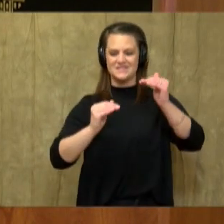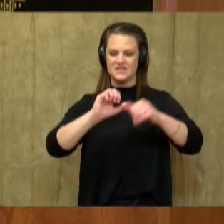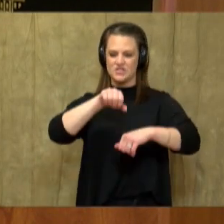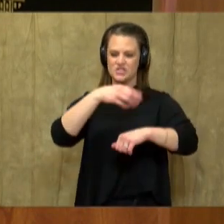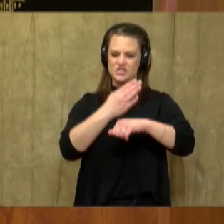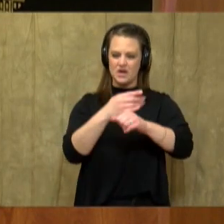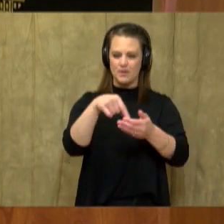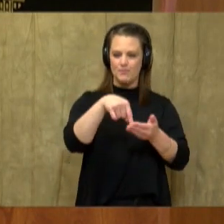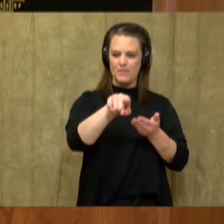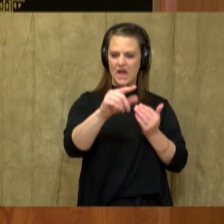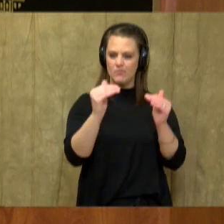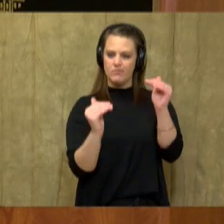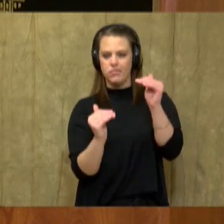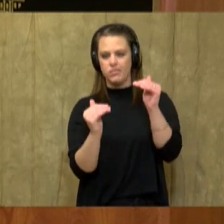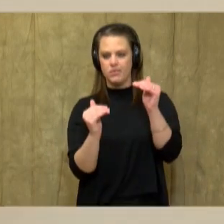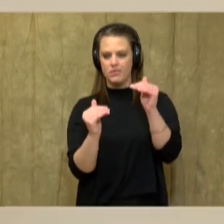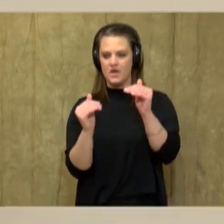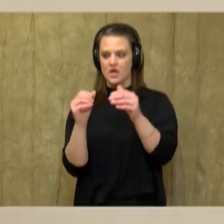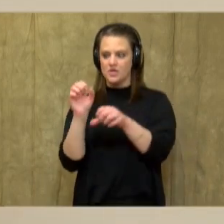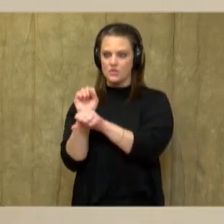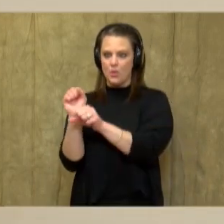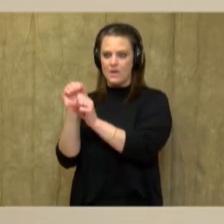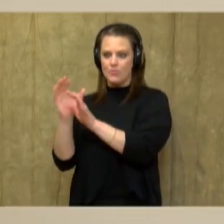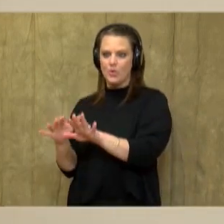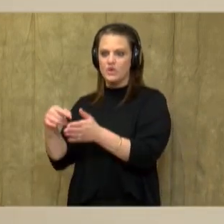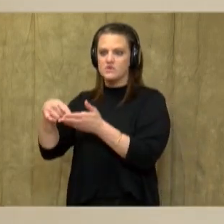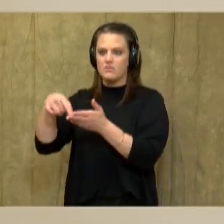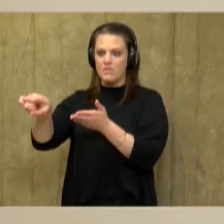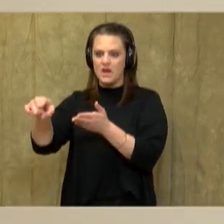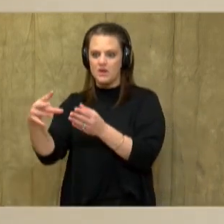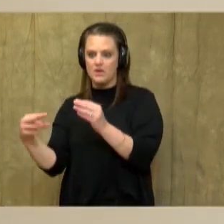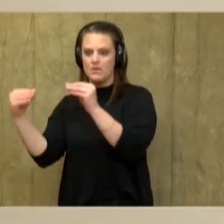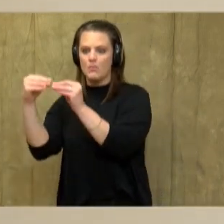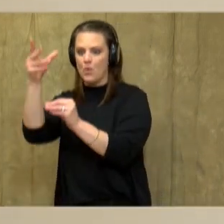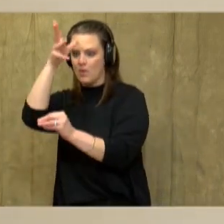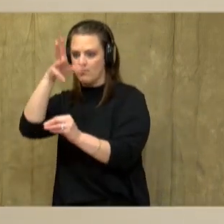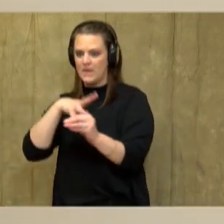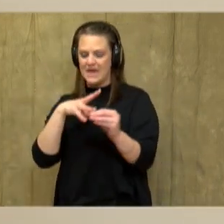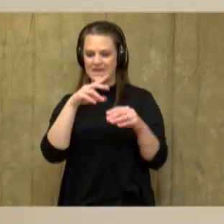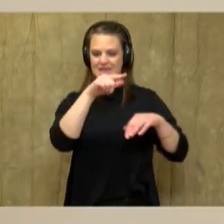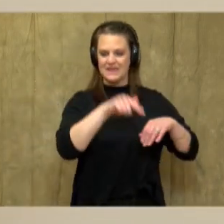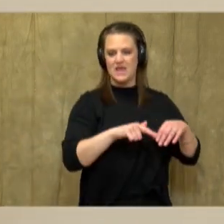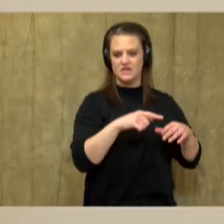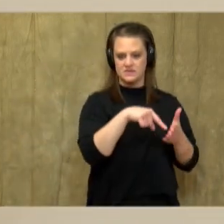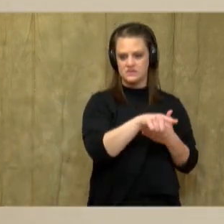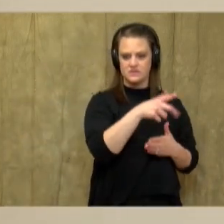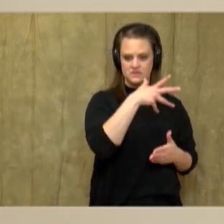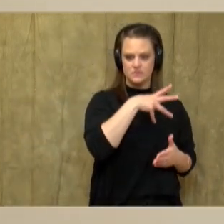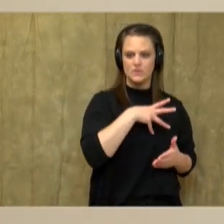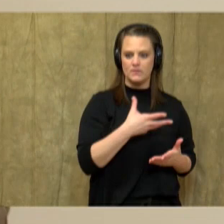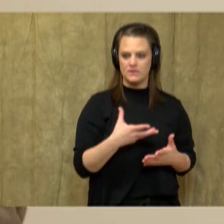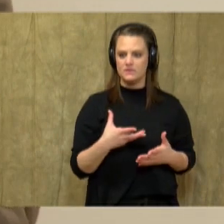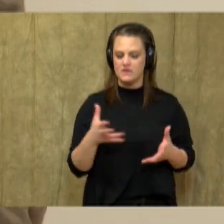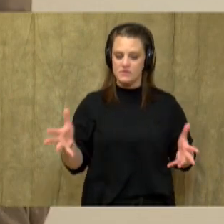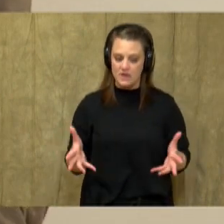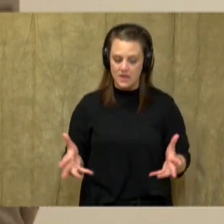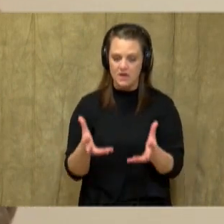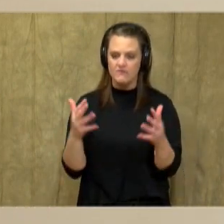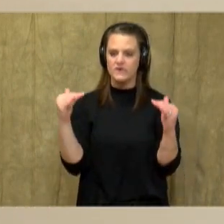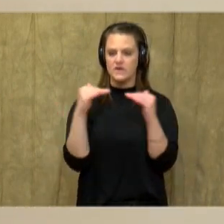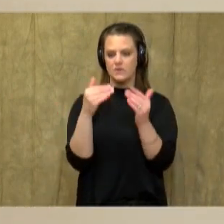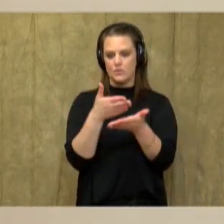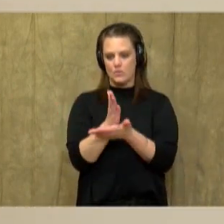pay inequality. Employers are paying men more than women for the exact same job. They push for the Equal Rights Amendment in the United